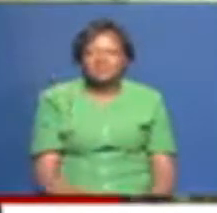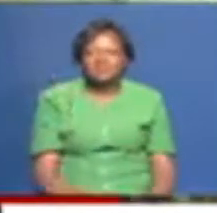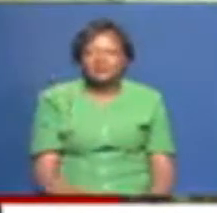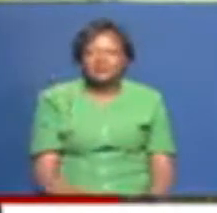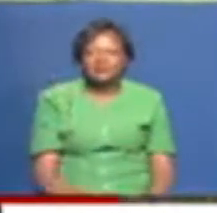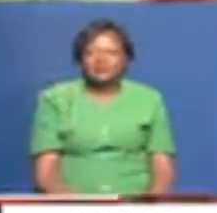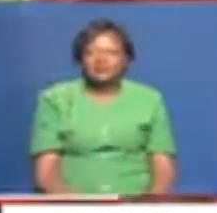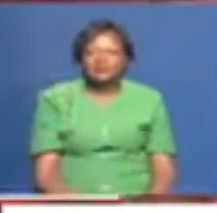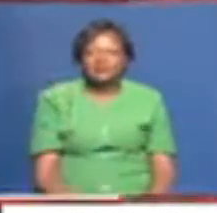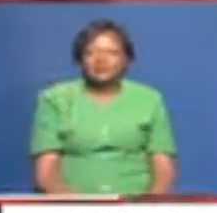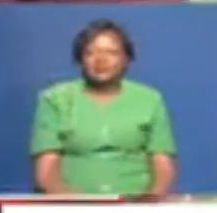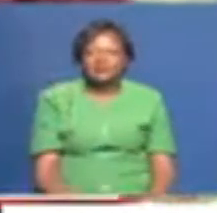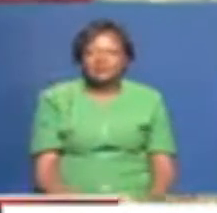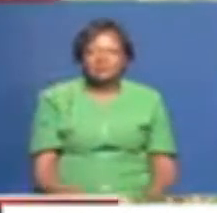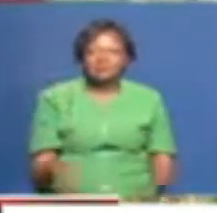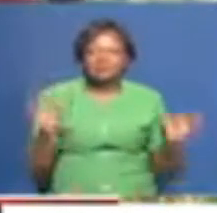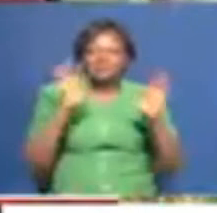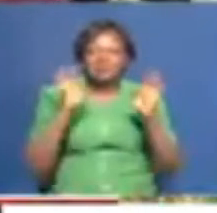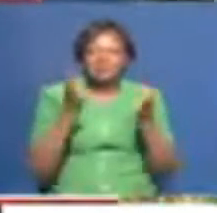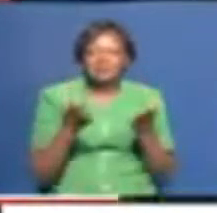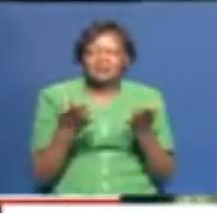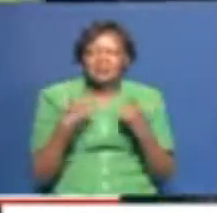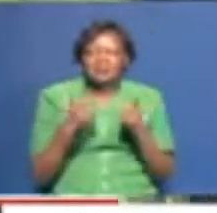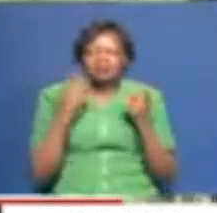Hey. Mrembeteng na kulombotov.